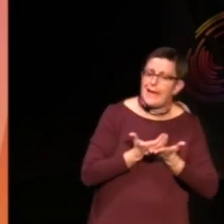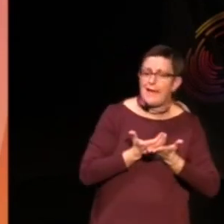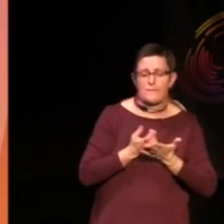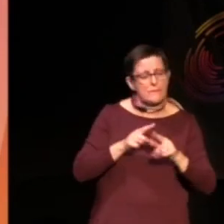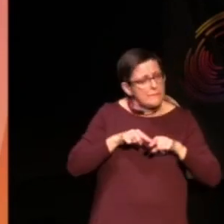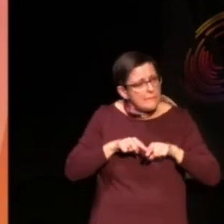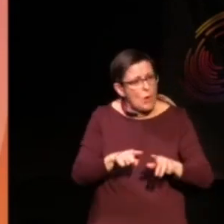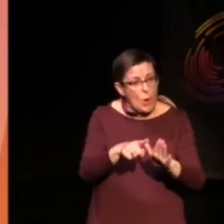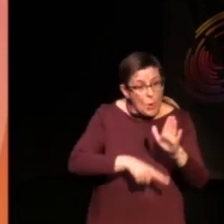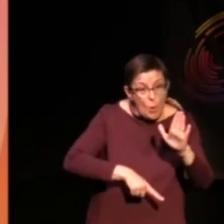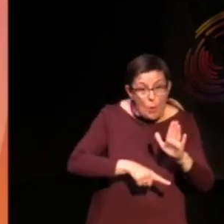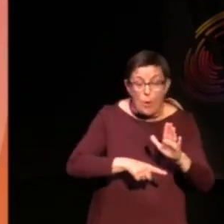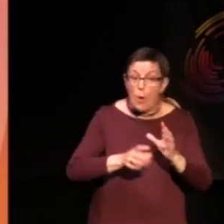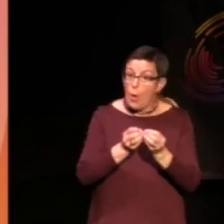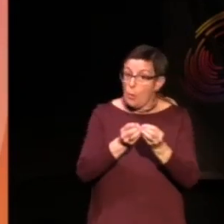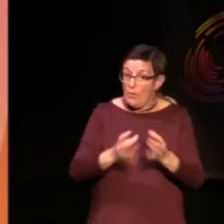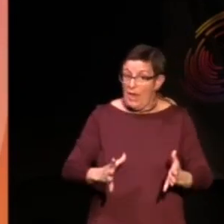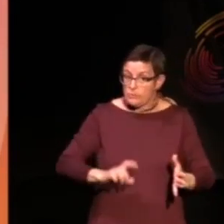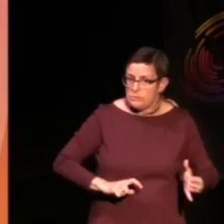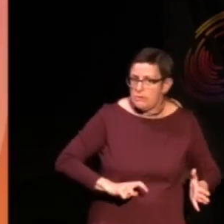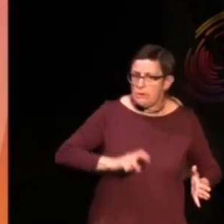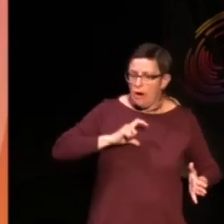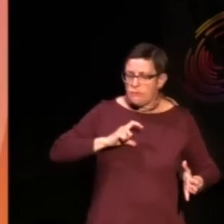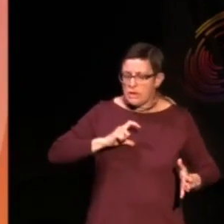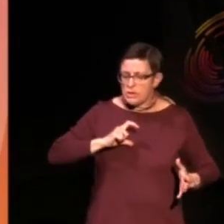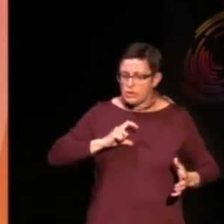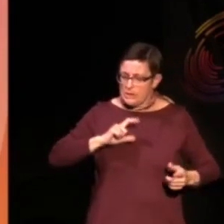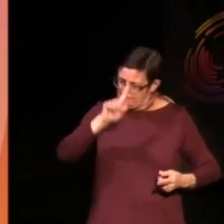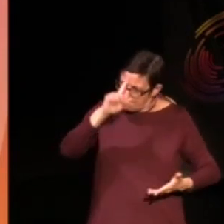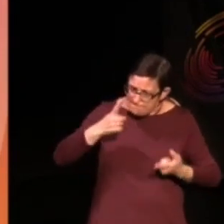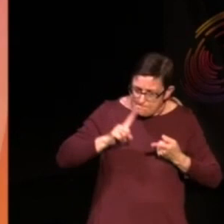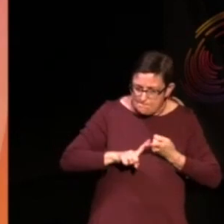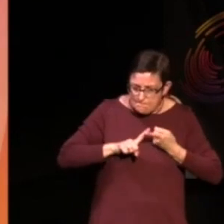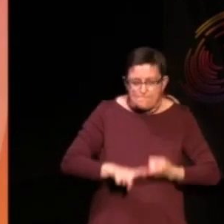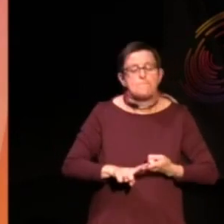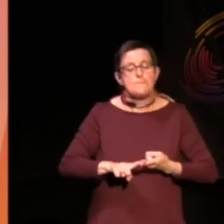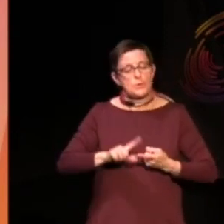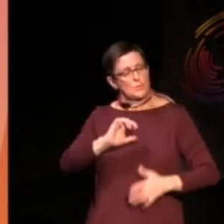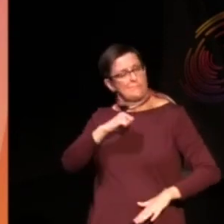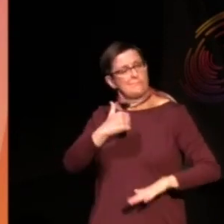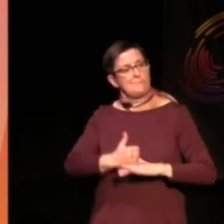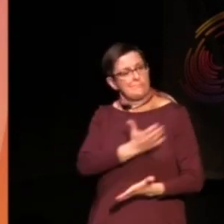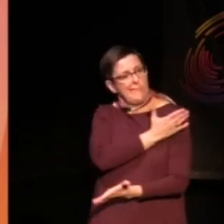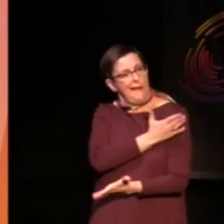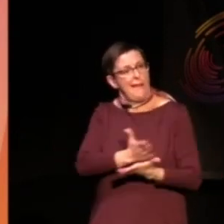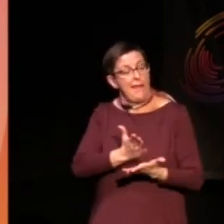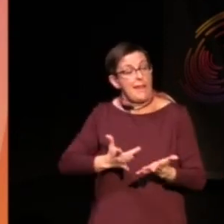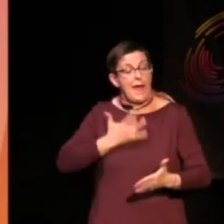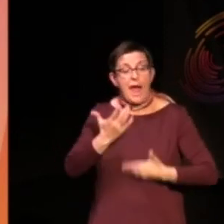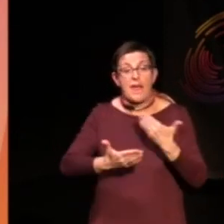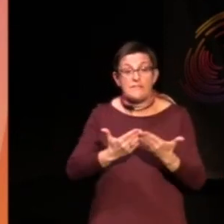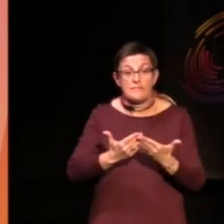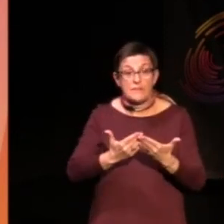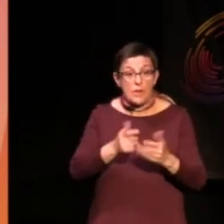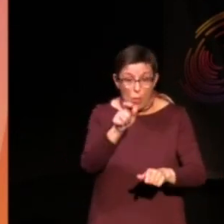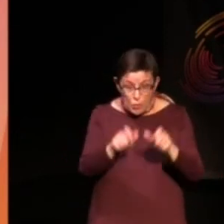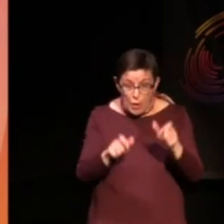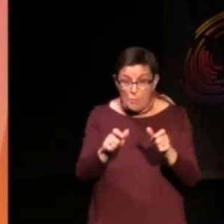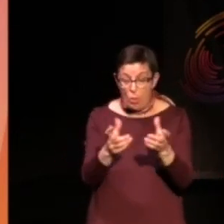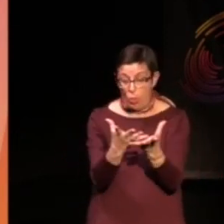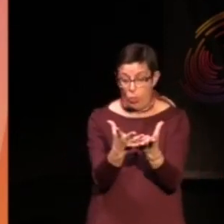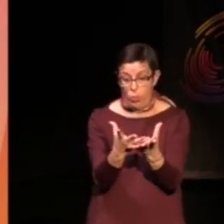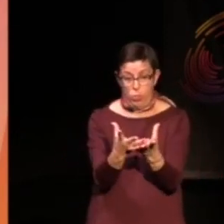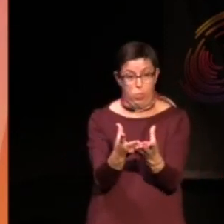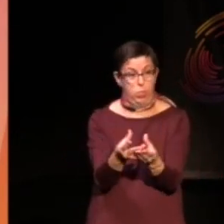our courage so as to re-establish a candid life, our species is going to perish,